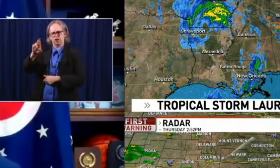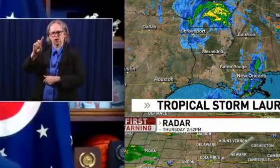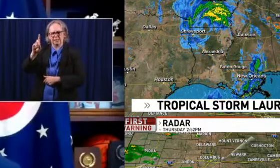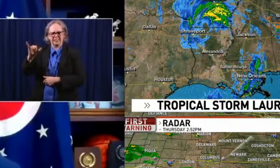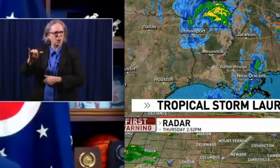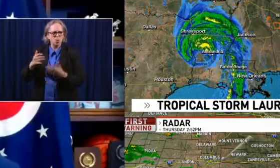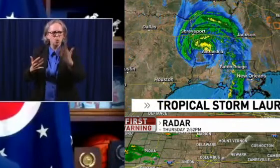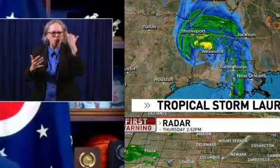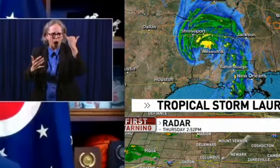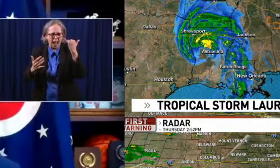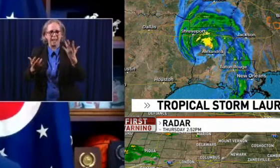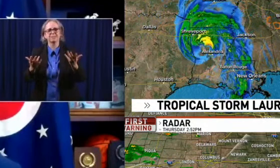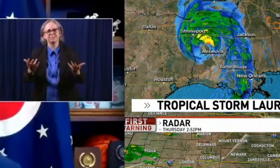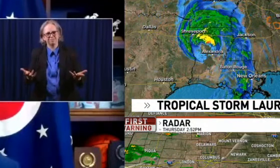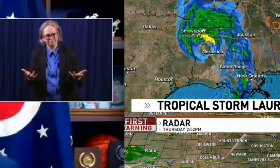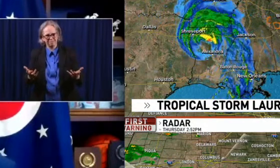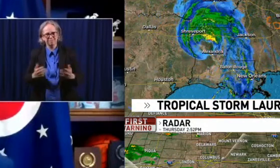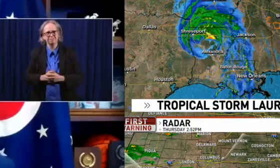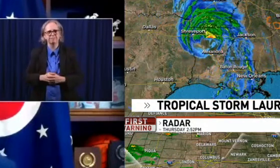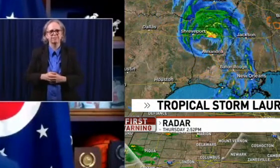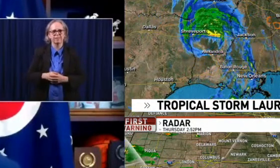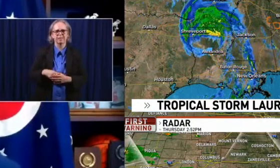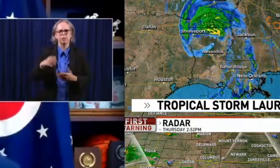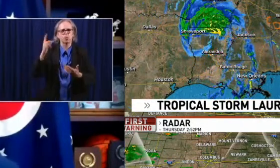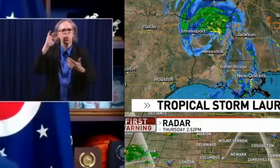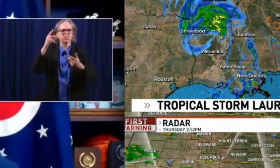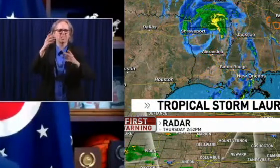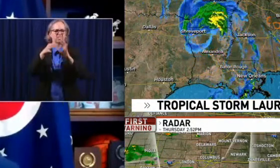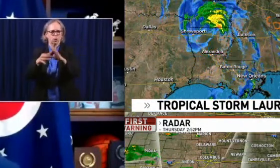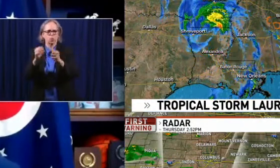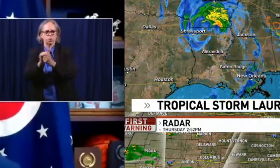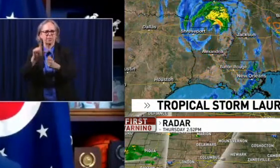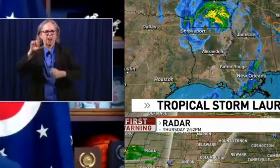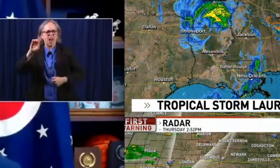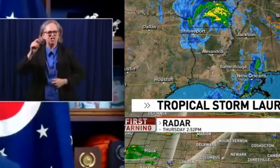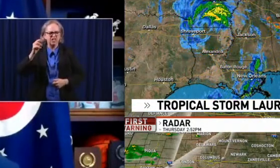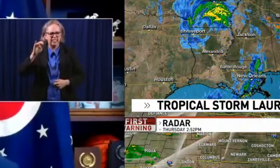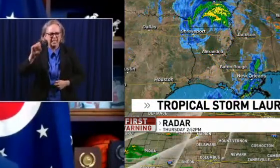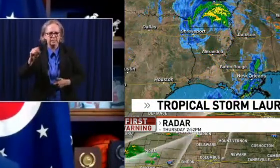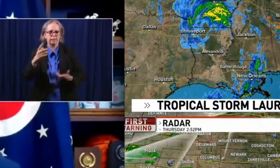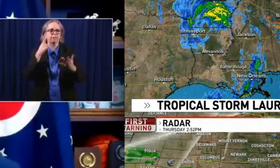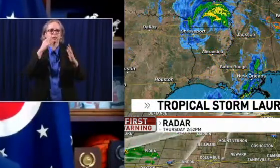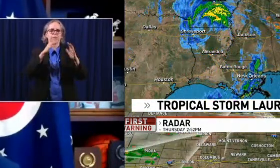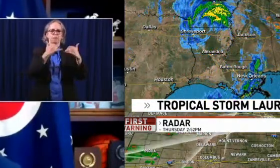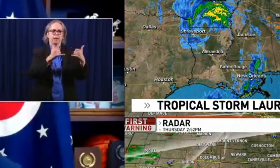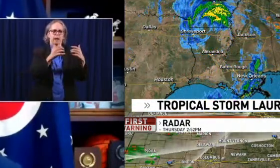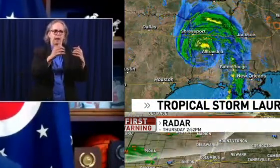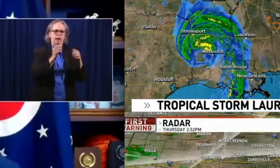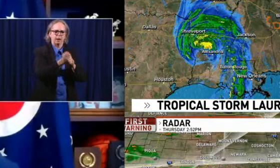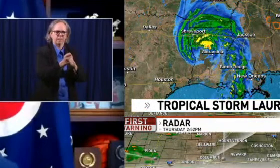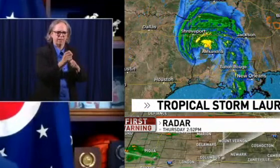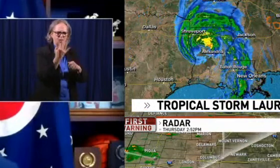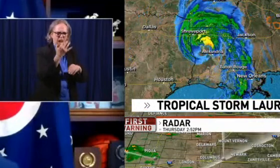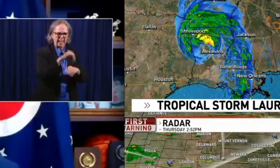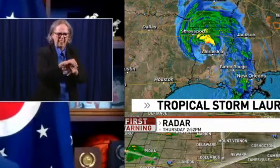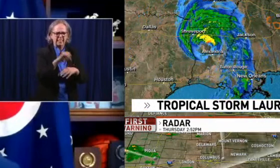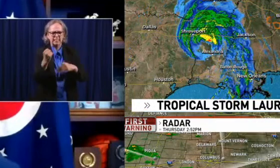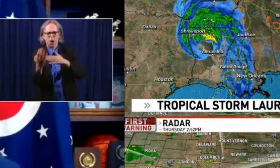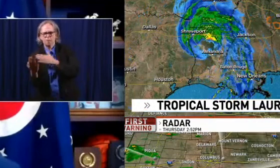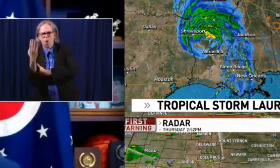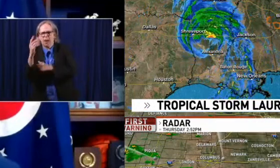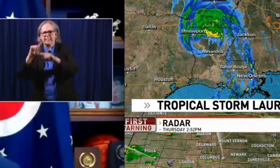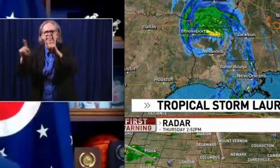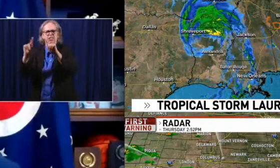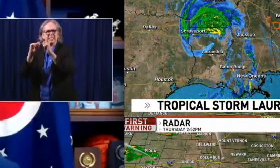They might have played a baseball game on a Friday night and wanted to play one on Saturday morning. That's obviously not 24 hours, but we didn't